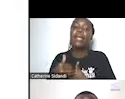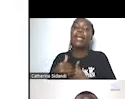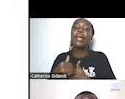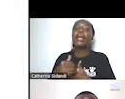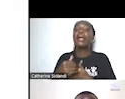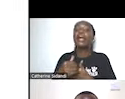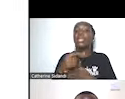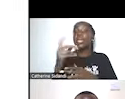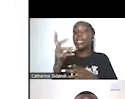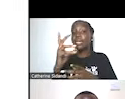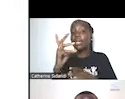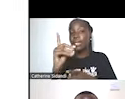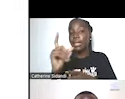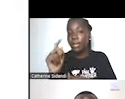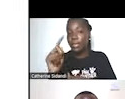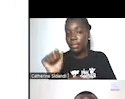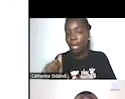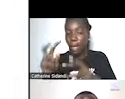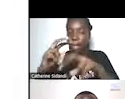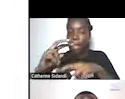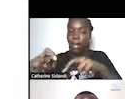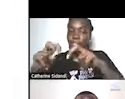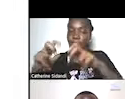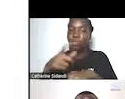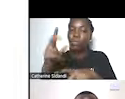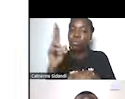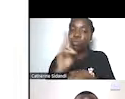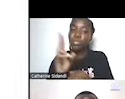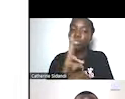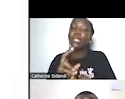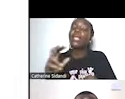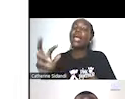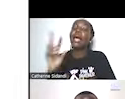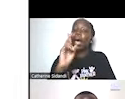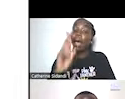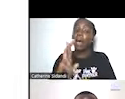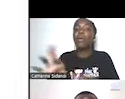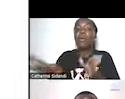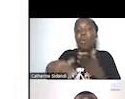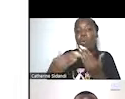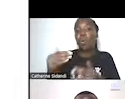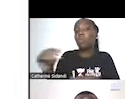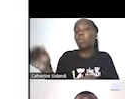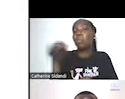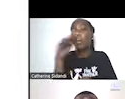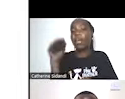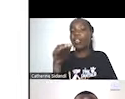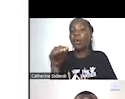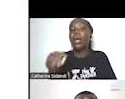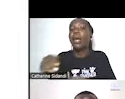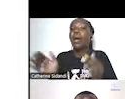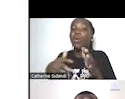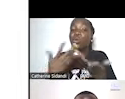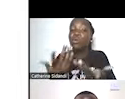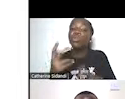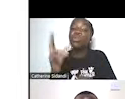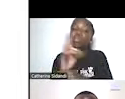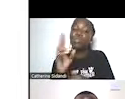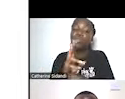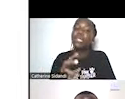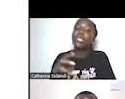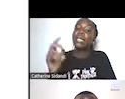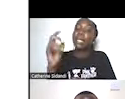is currently coming up strongly, and Python. You can use Excel, and there is